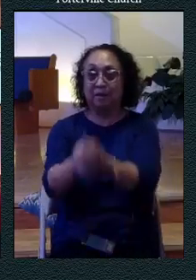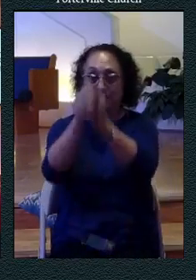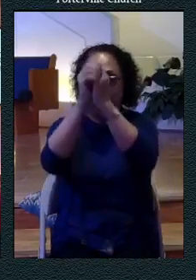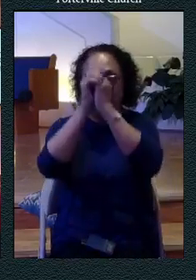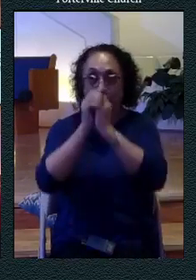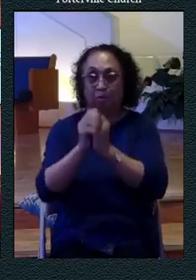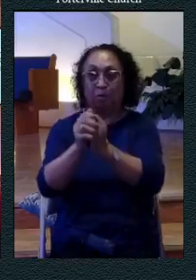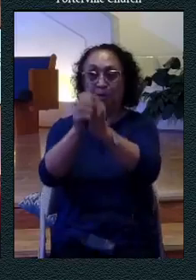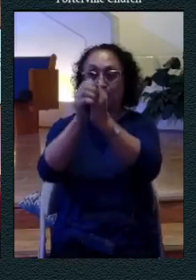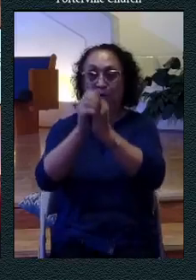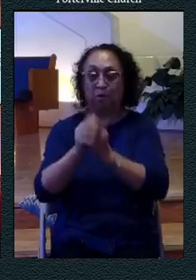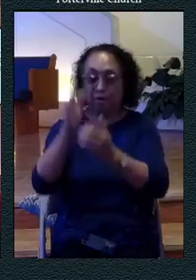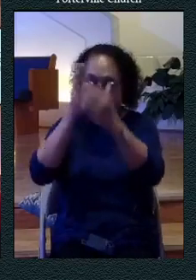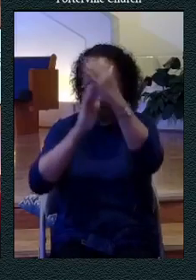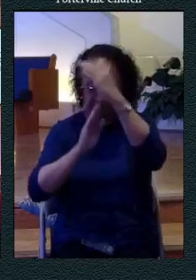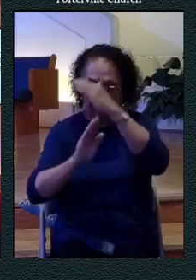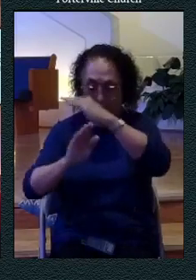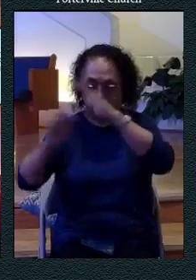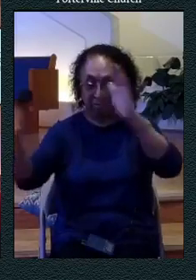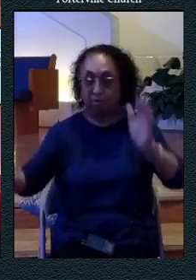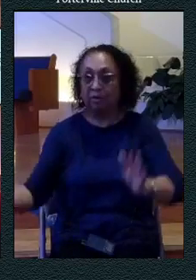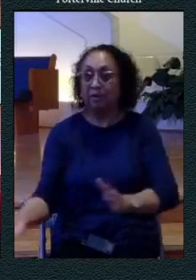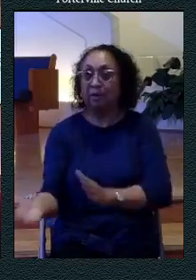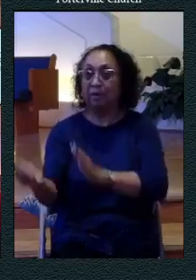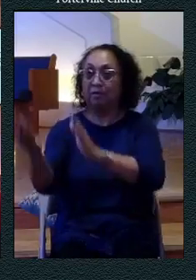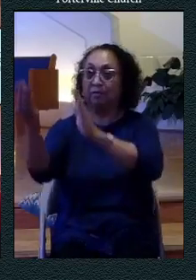10,000 worship low